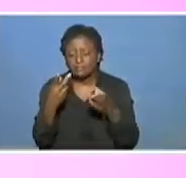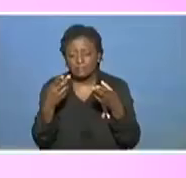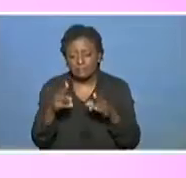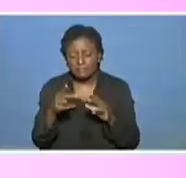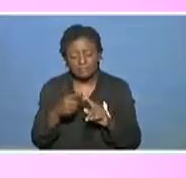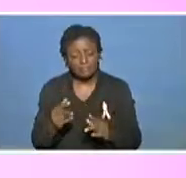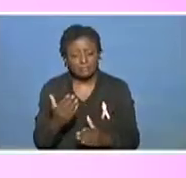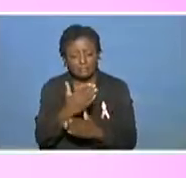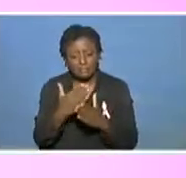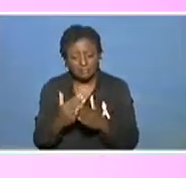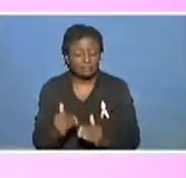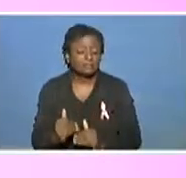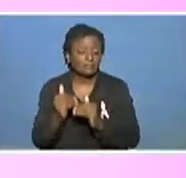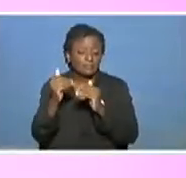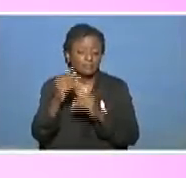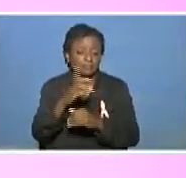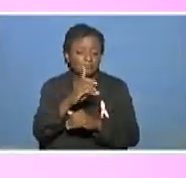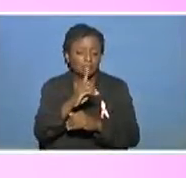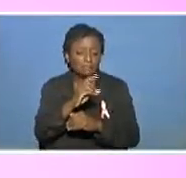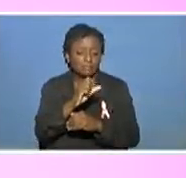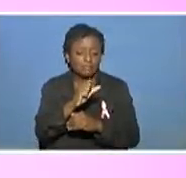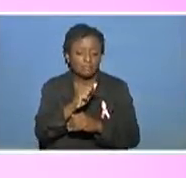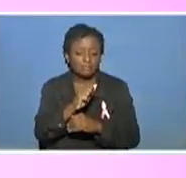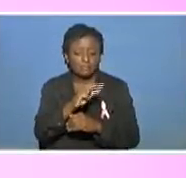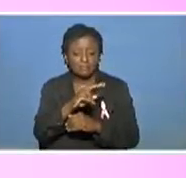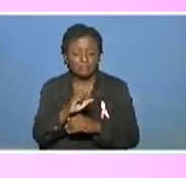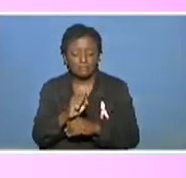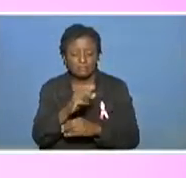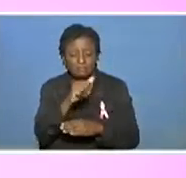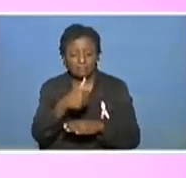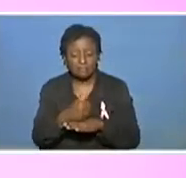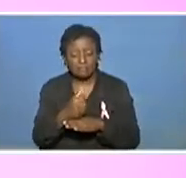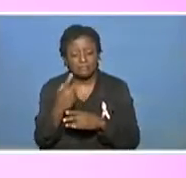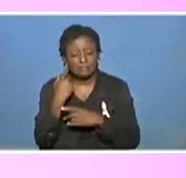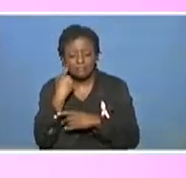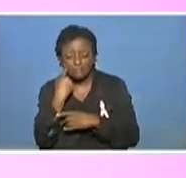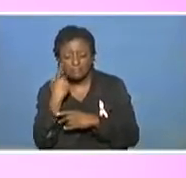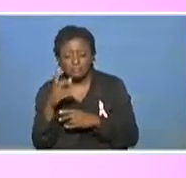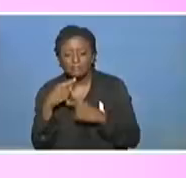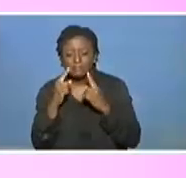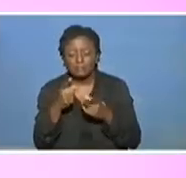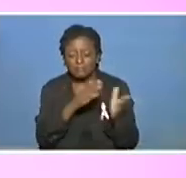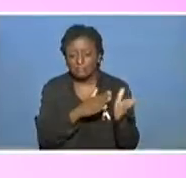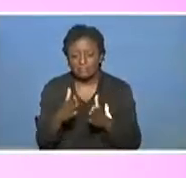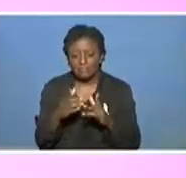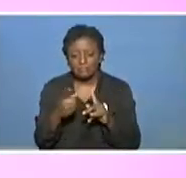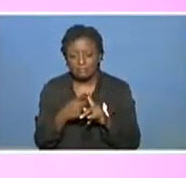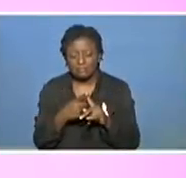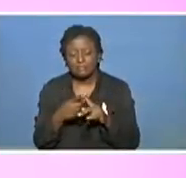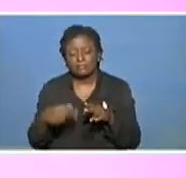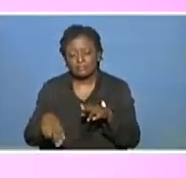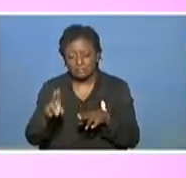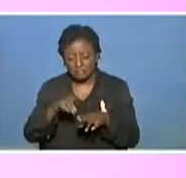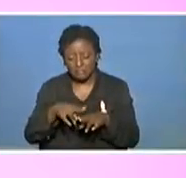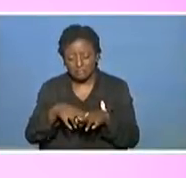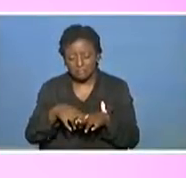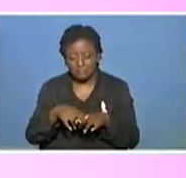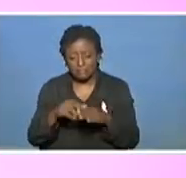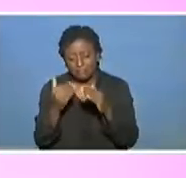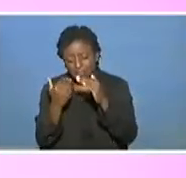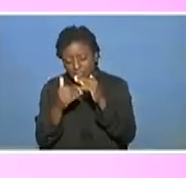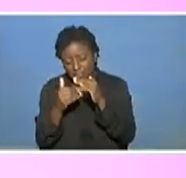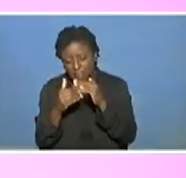The Davis administration recently announced its plan to take a step in this direction with an increase in minimum wage, a